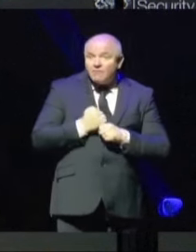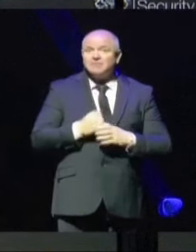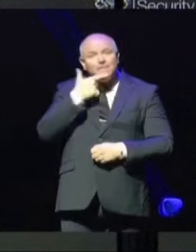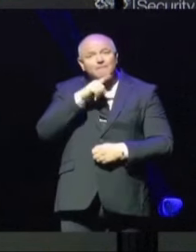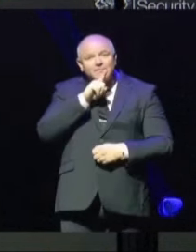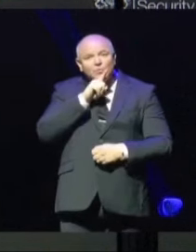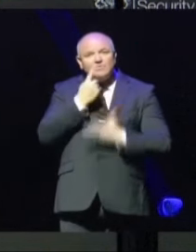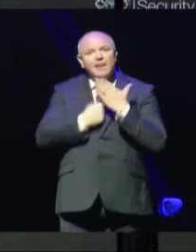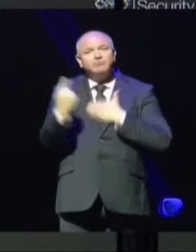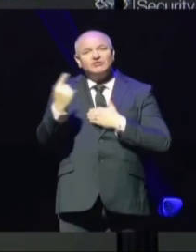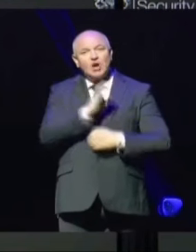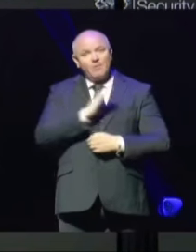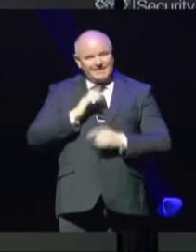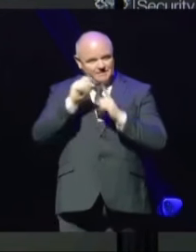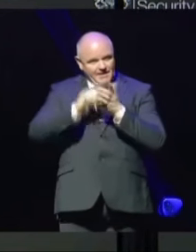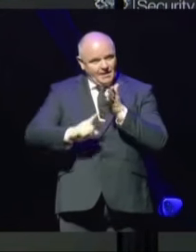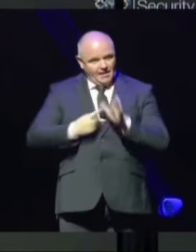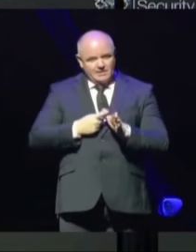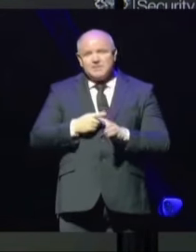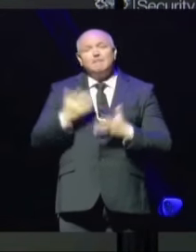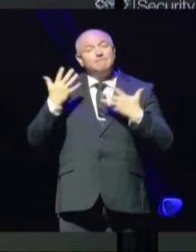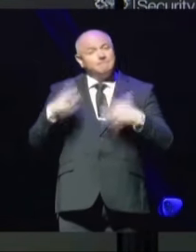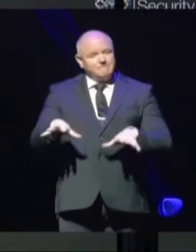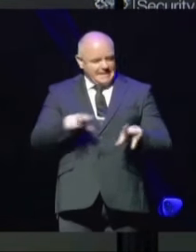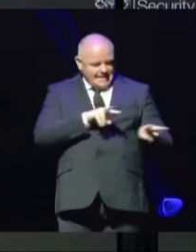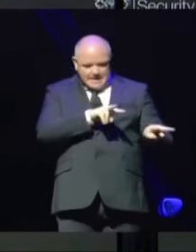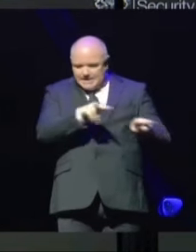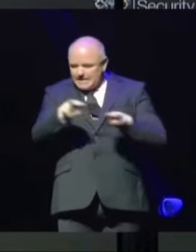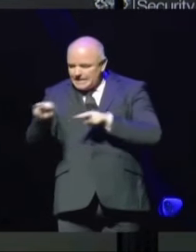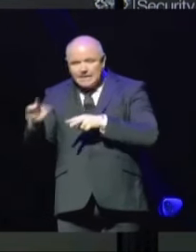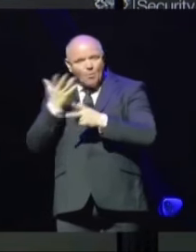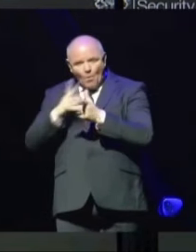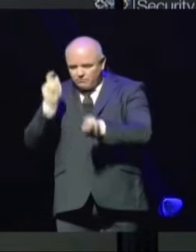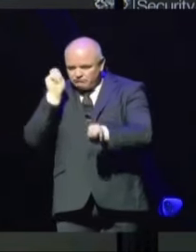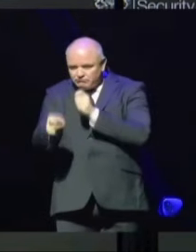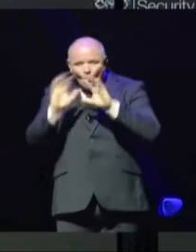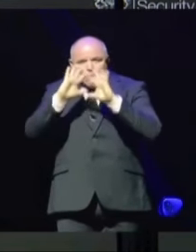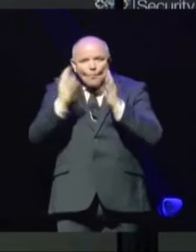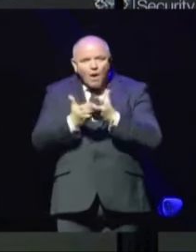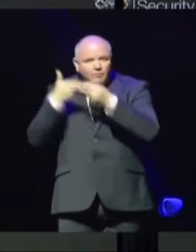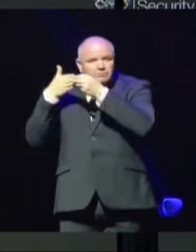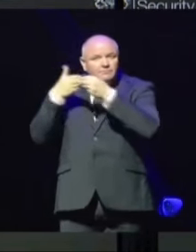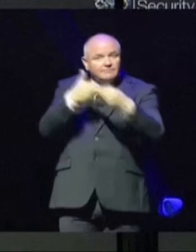authorities. Responding to the scale and complexity of this challenge is GCHQ's top priority.